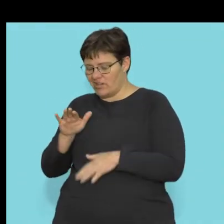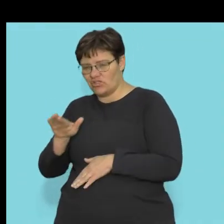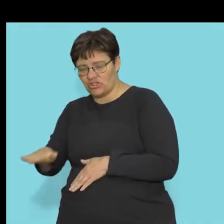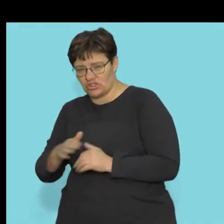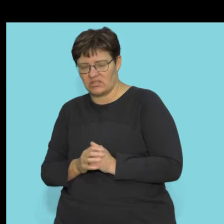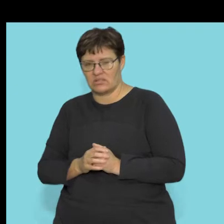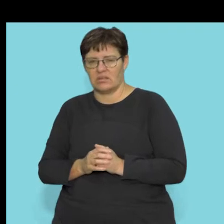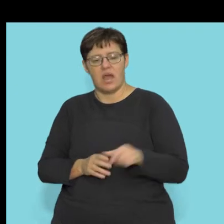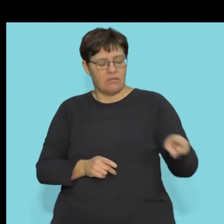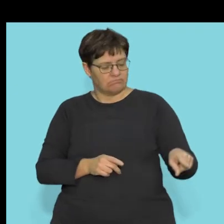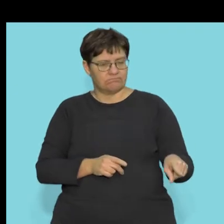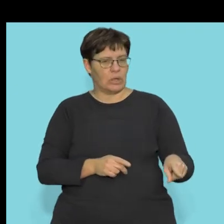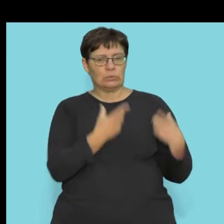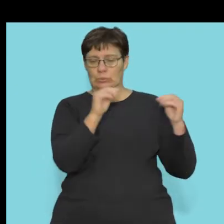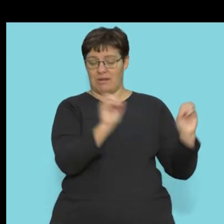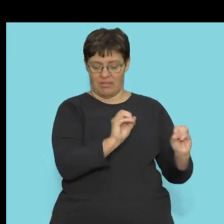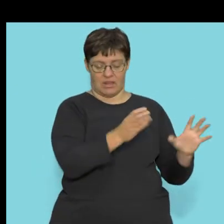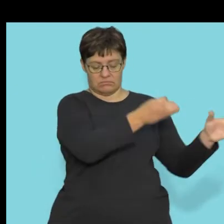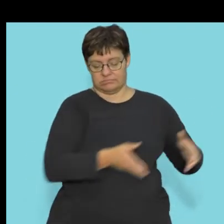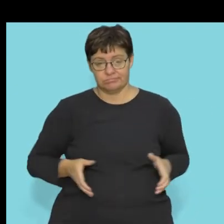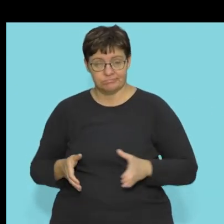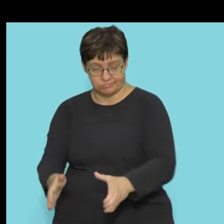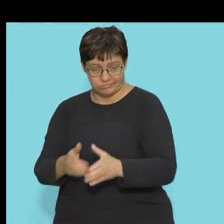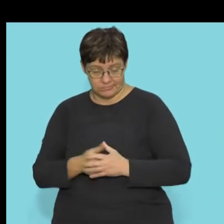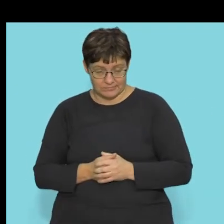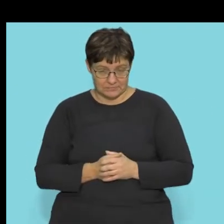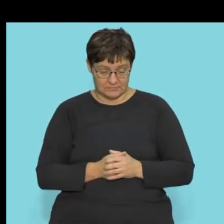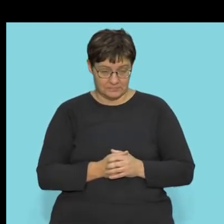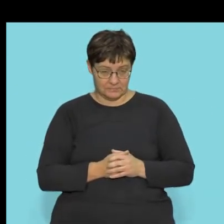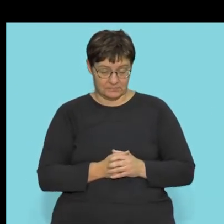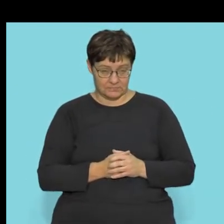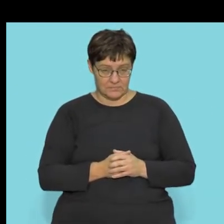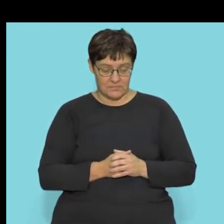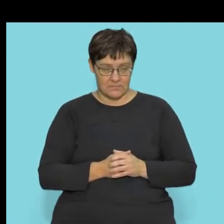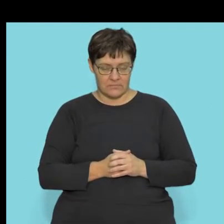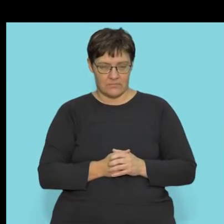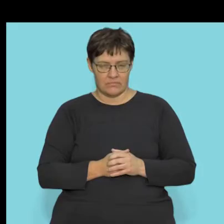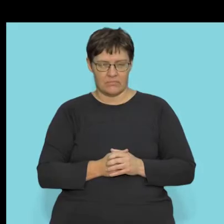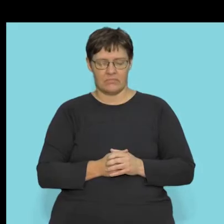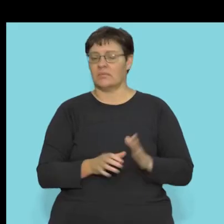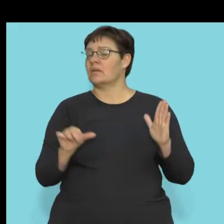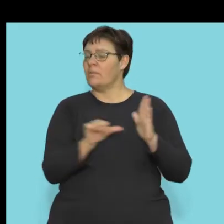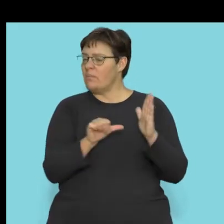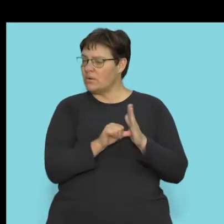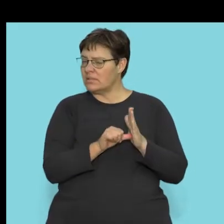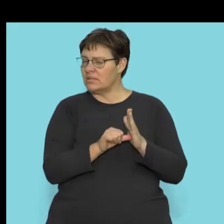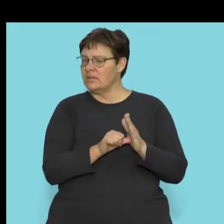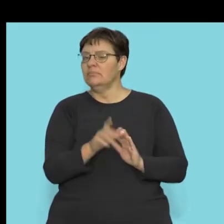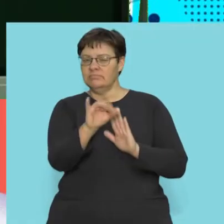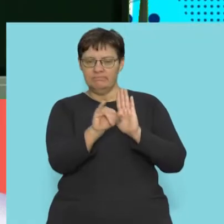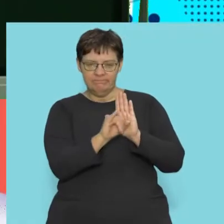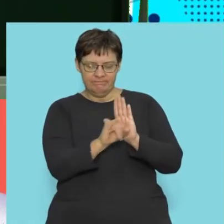fridge, and then she's immediately used or placed them into the oven. So what's important in that,